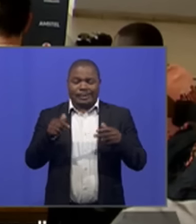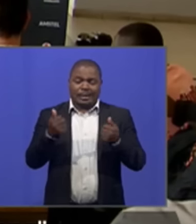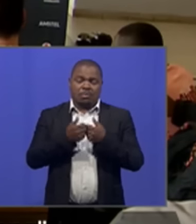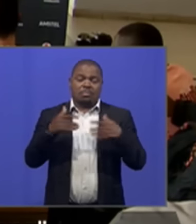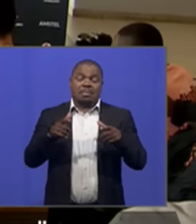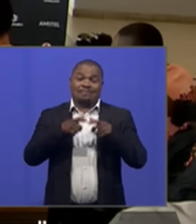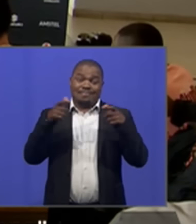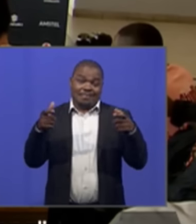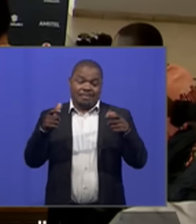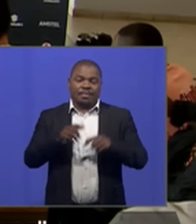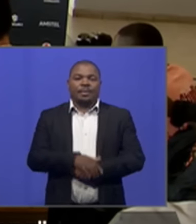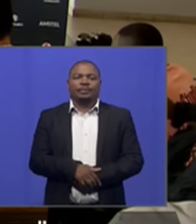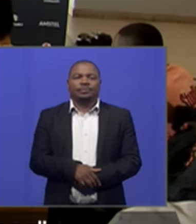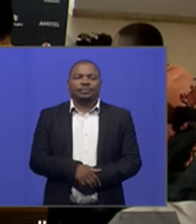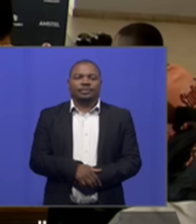game.